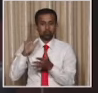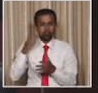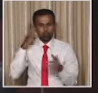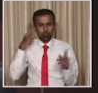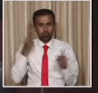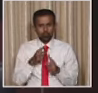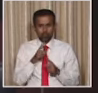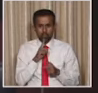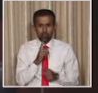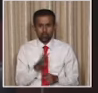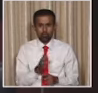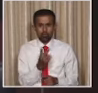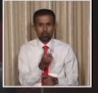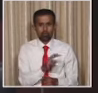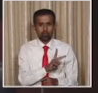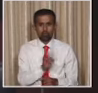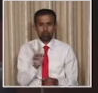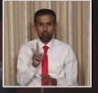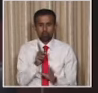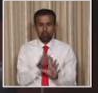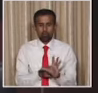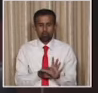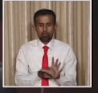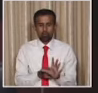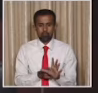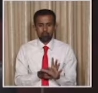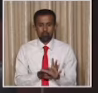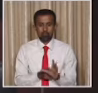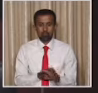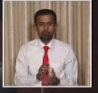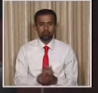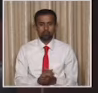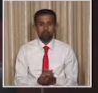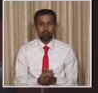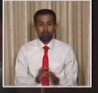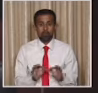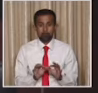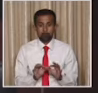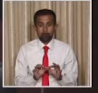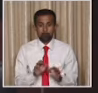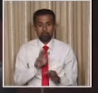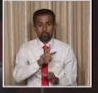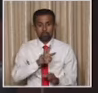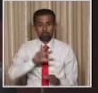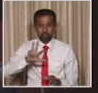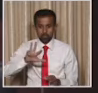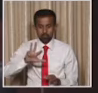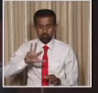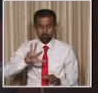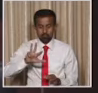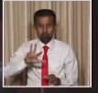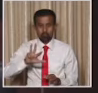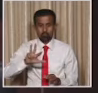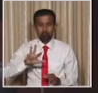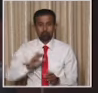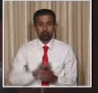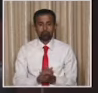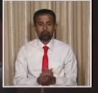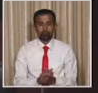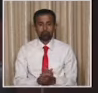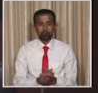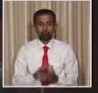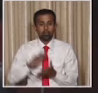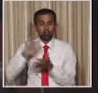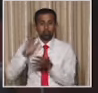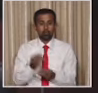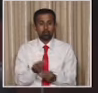is 13.1 billion. I'm very happy when exports go up, because that's the only way for Sri Lanka. Exports must get primacy. But the